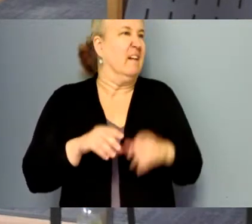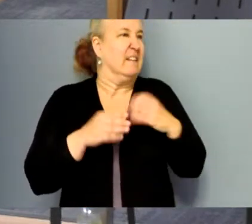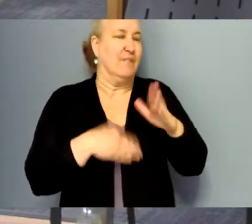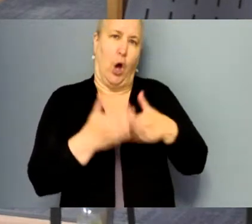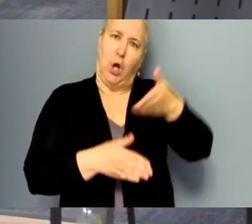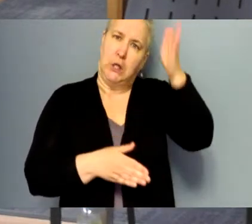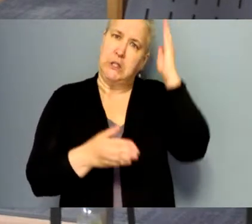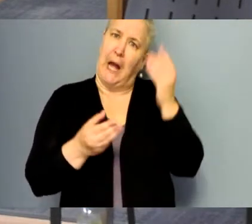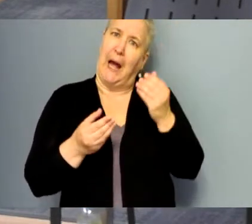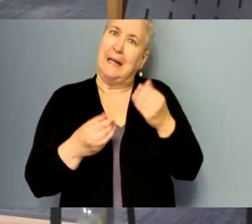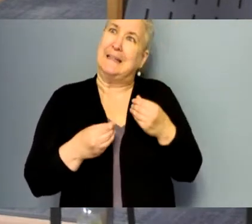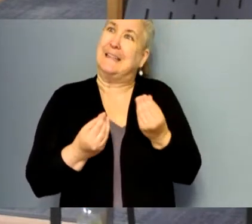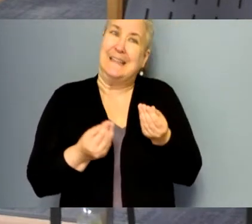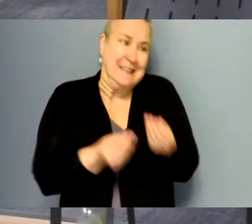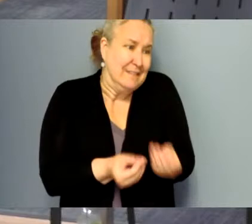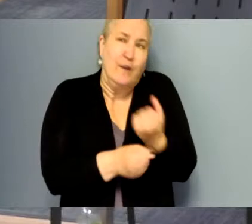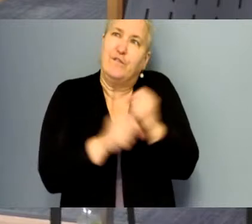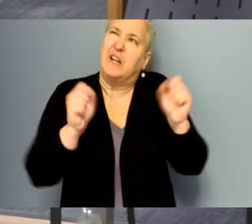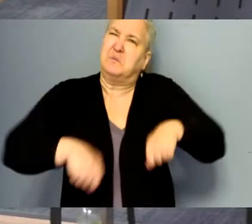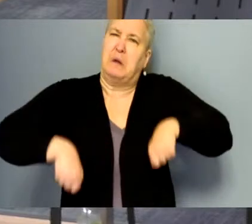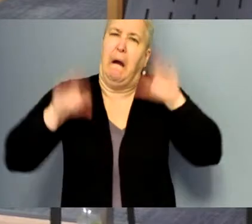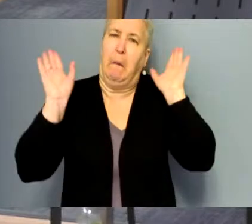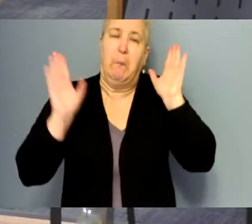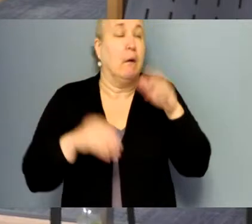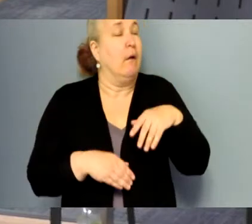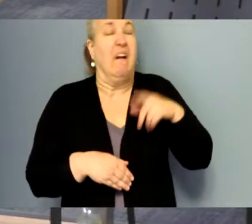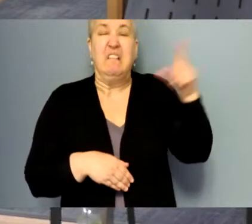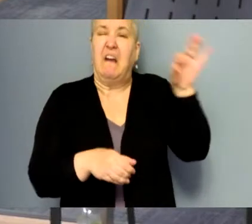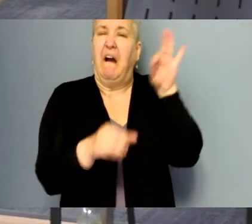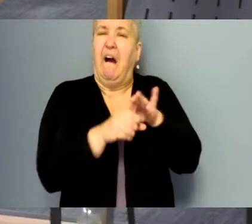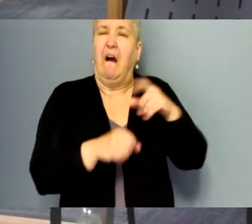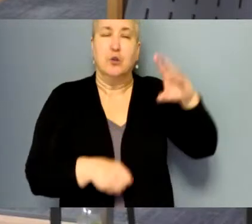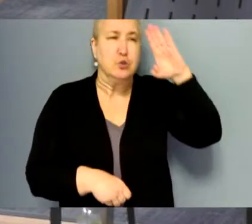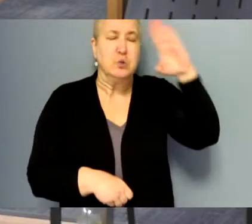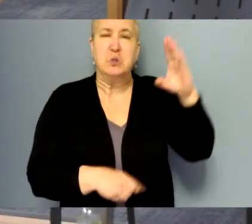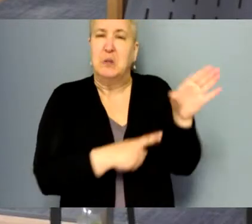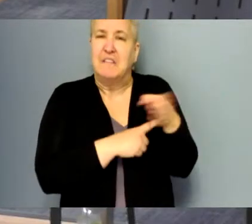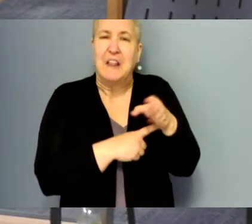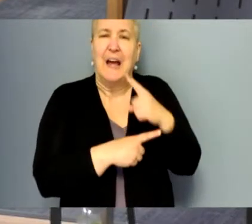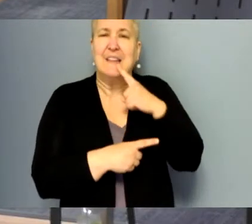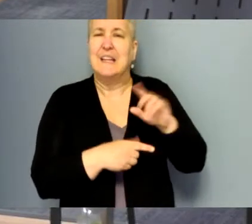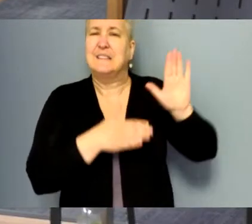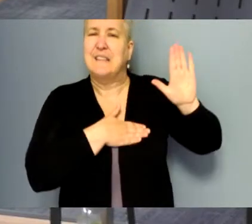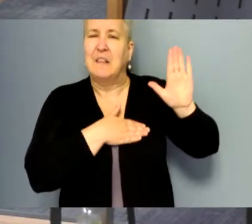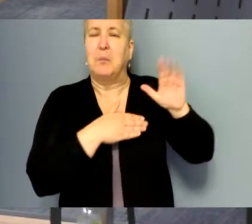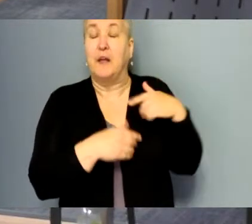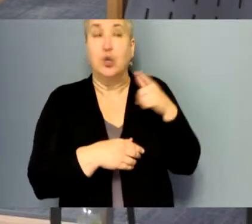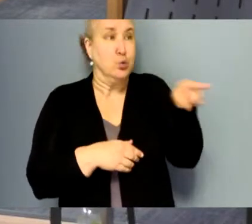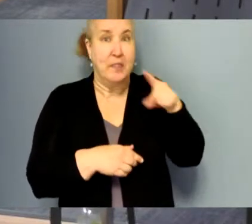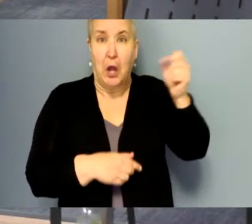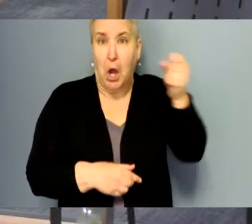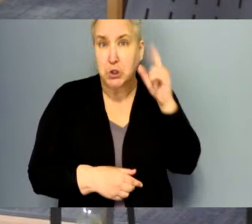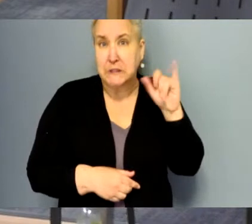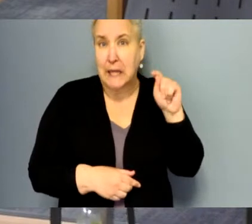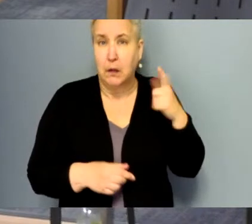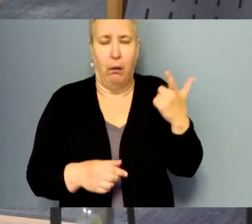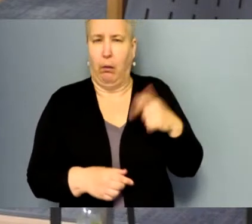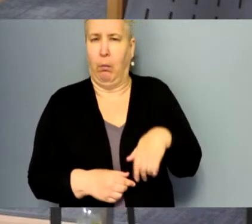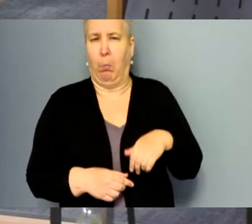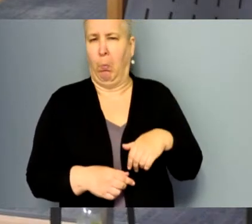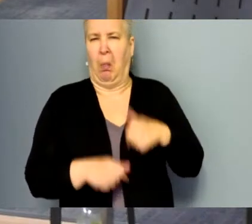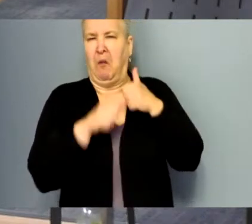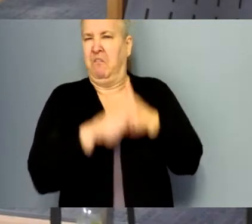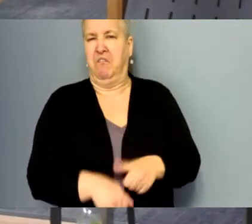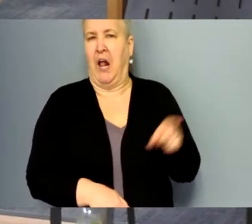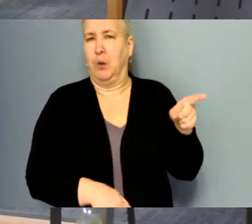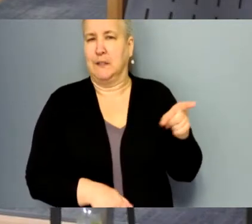God-given freedoms. These elected officials salute the flag and say the pledge. Do they understand it? They certainly don't follow